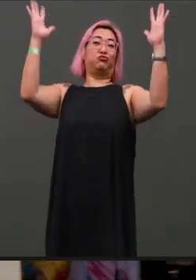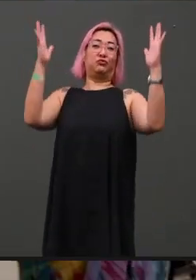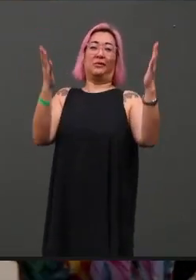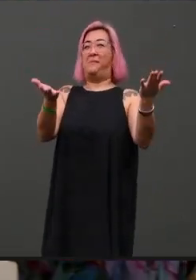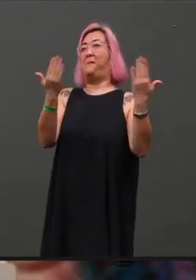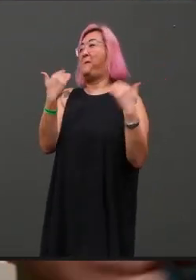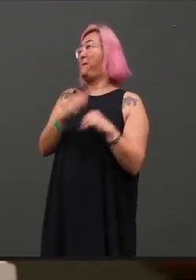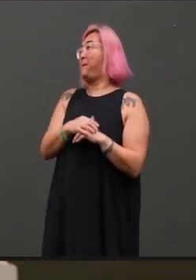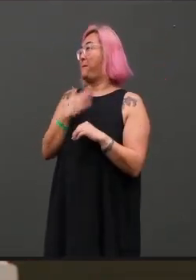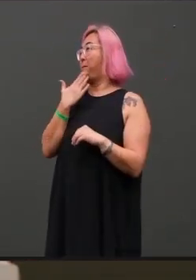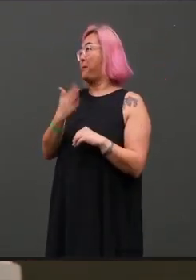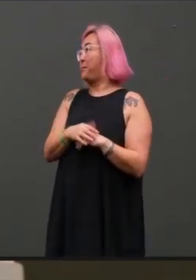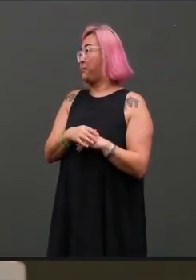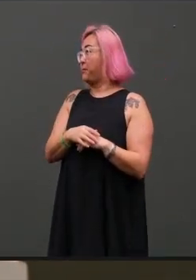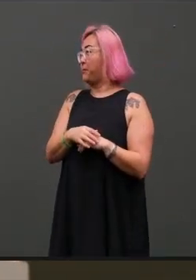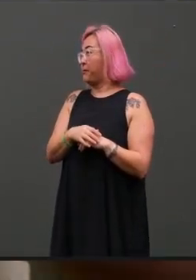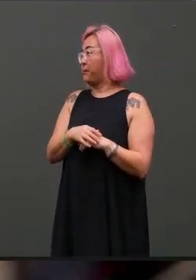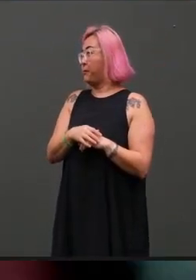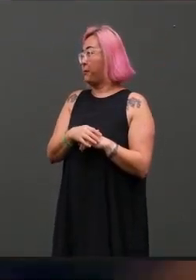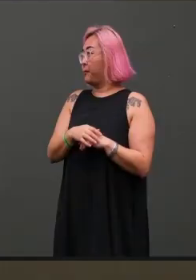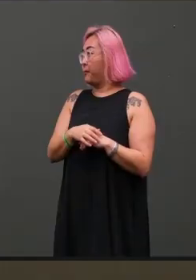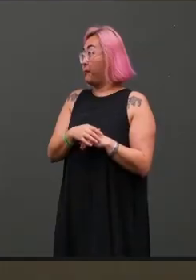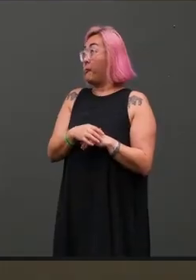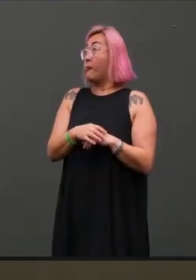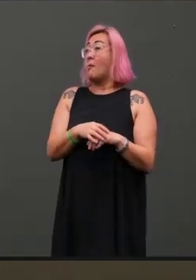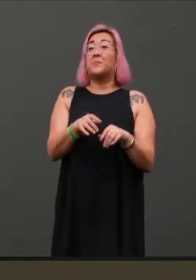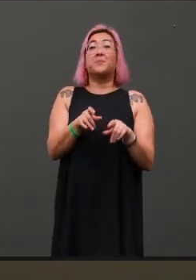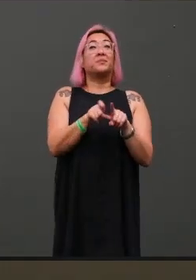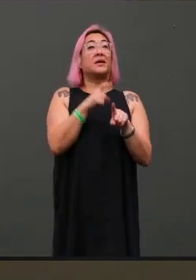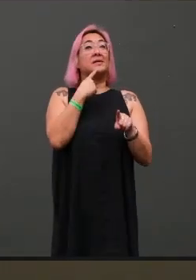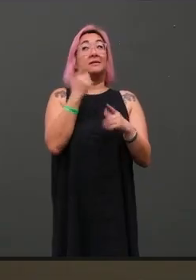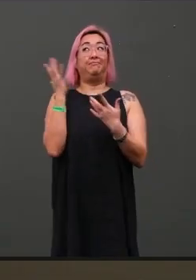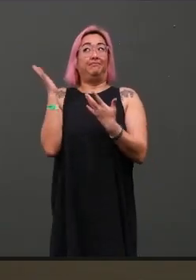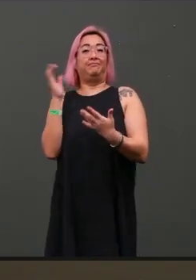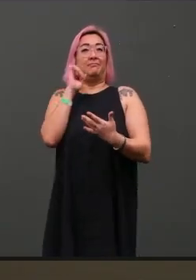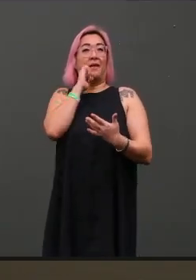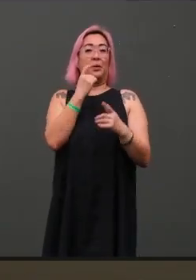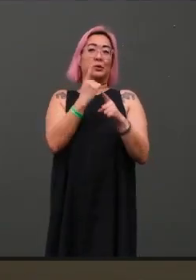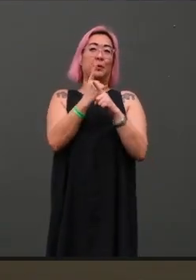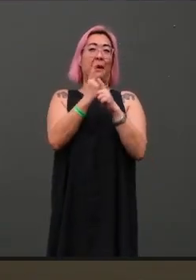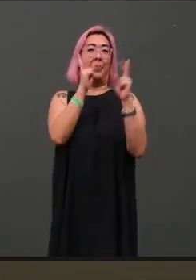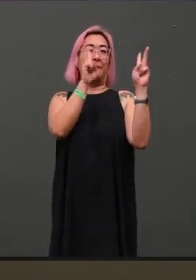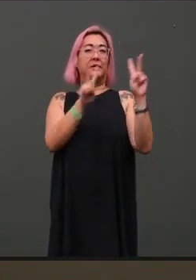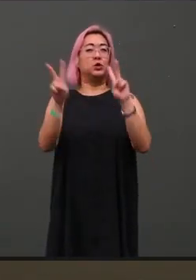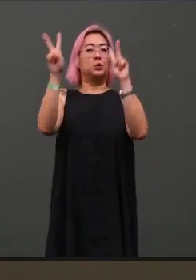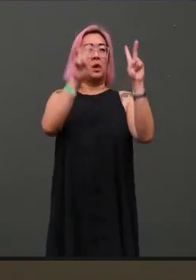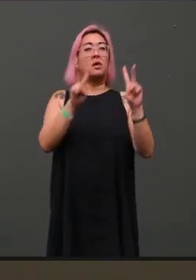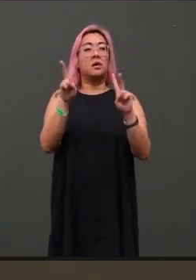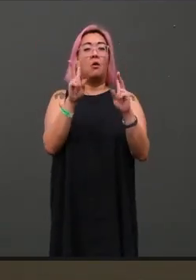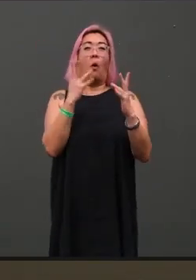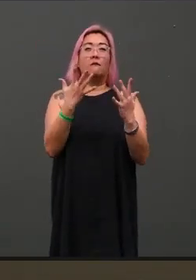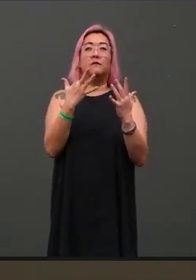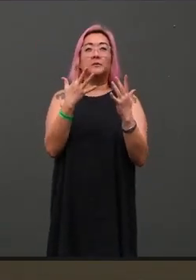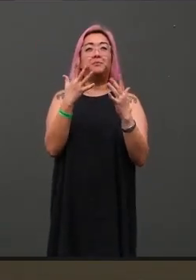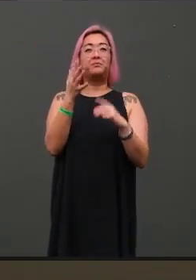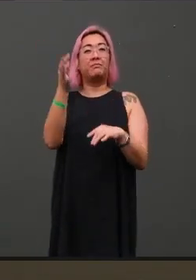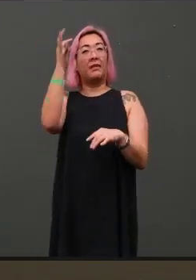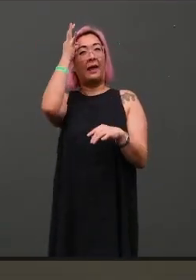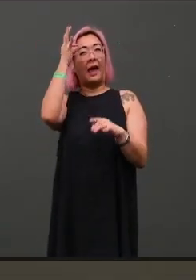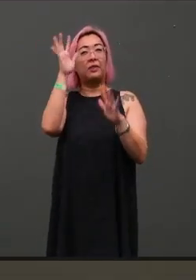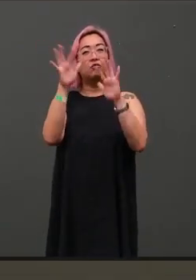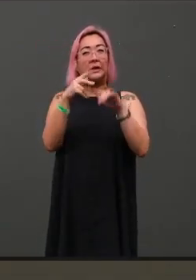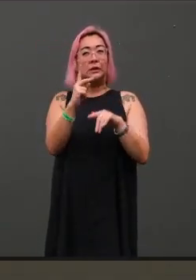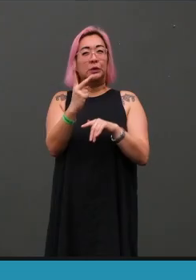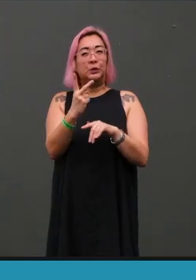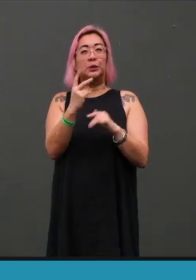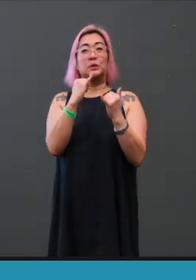you. Okay, so as it says right here, I'm going to talk about the visual effects of Catherine 2 Soothsayer. But to be honest, I probably should have called this talk